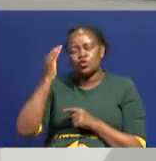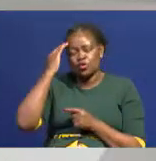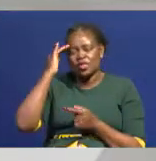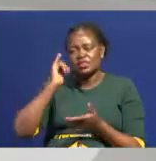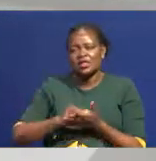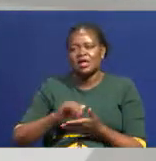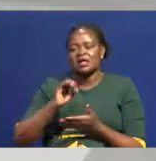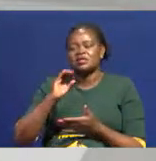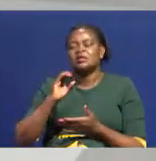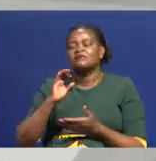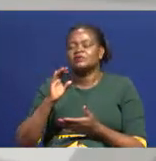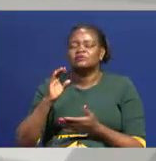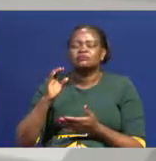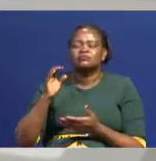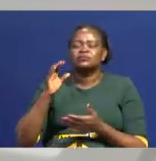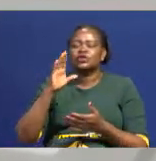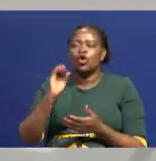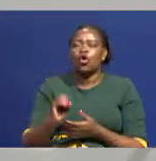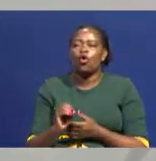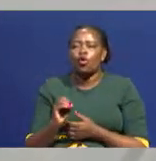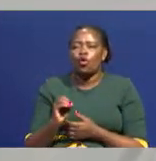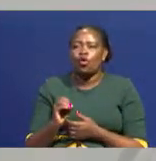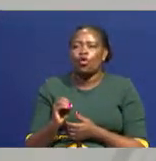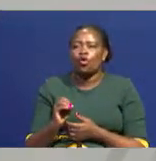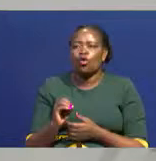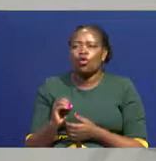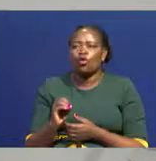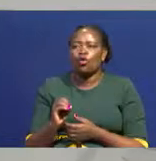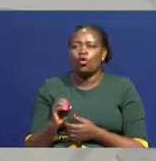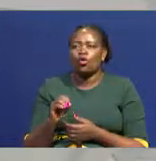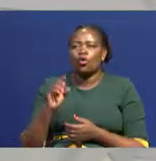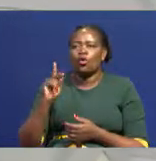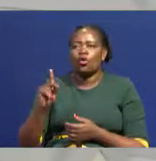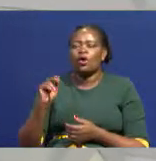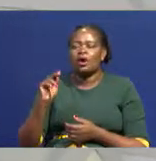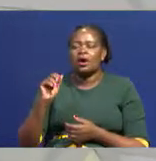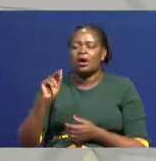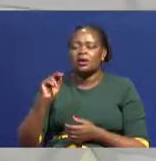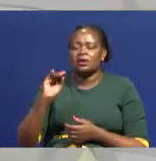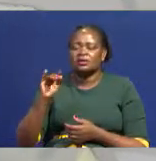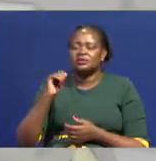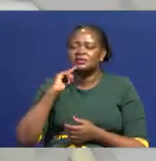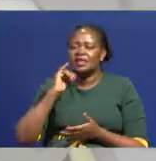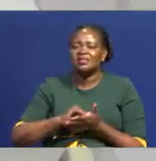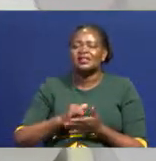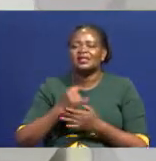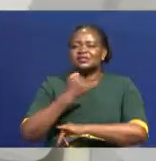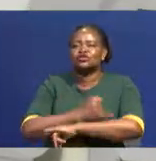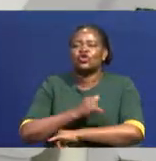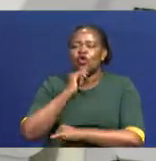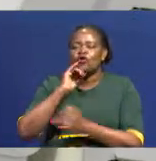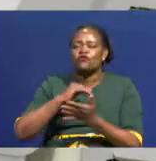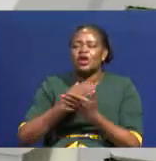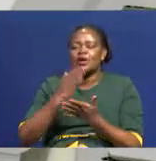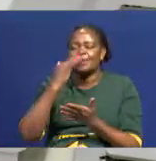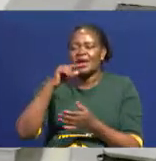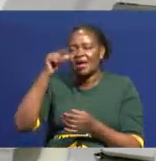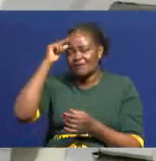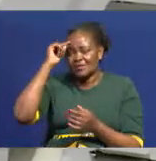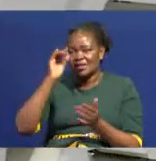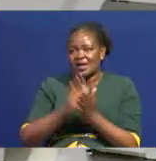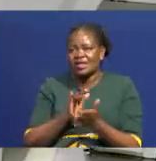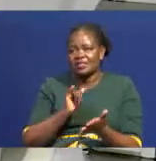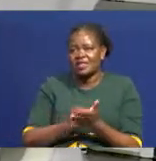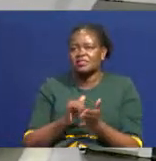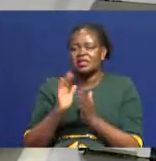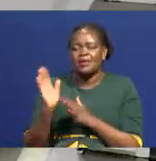ICS Chief Executive Officer Jeremiah Karanja saying the Institute is not funded by government and that they